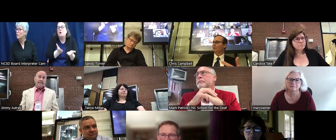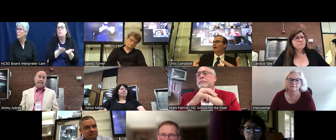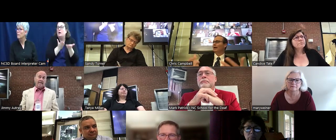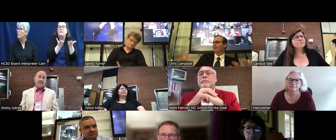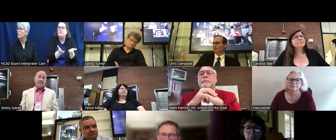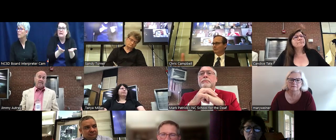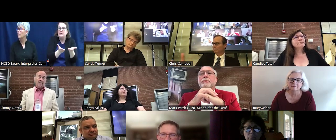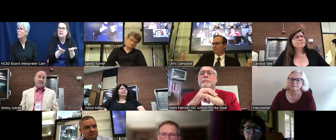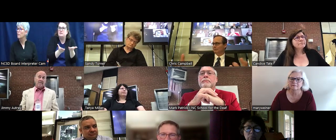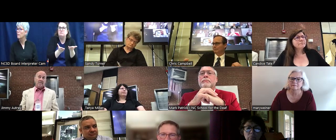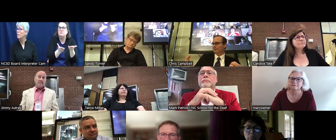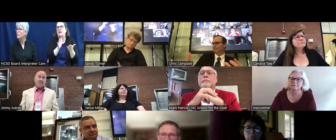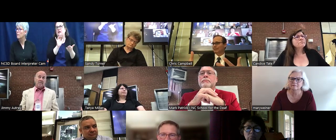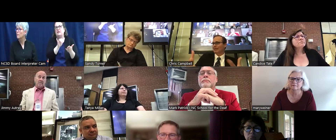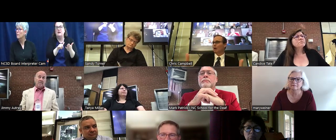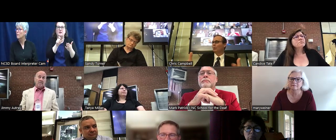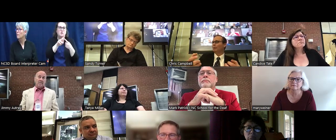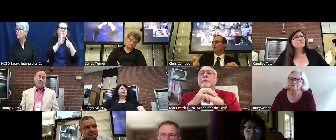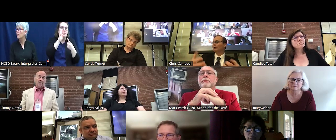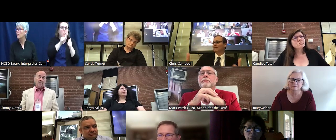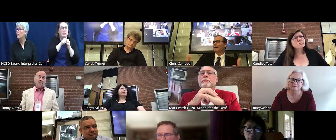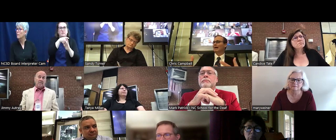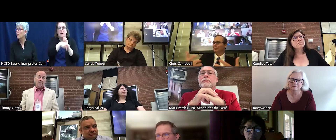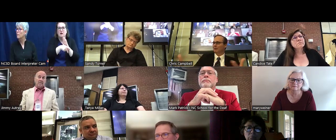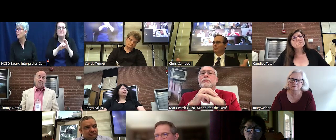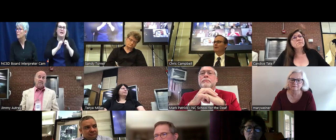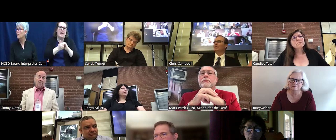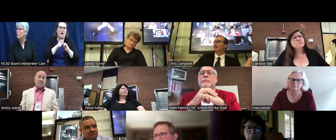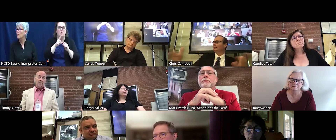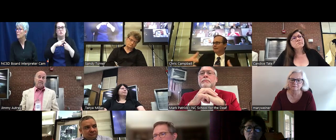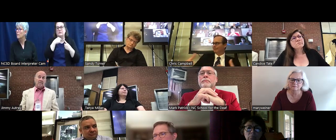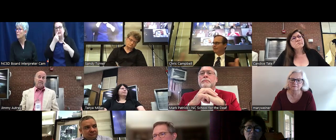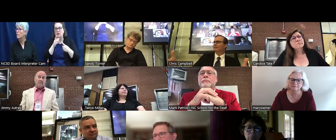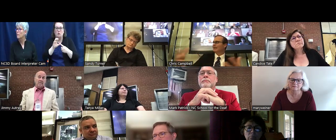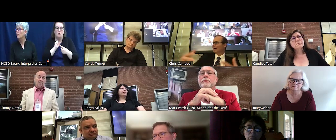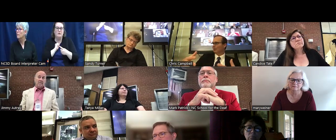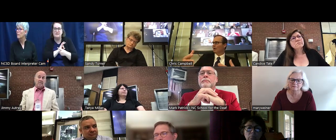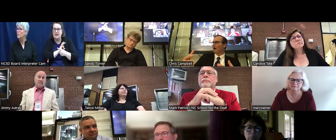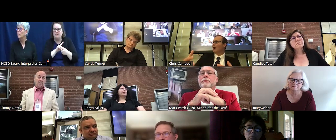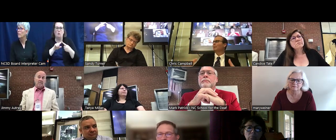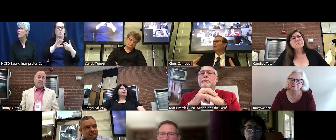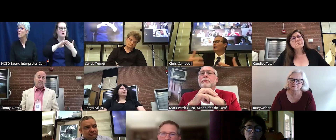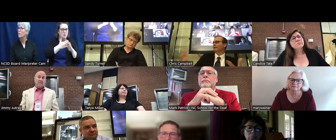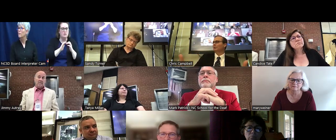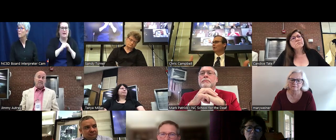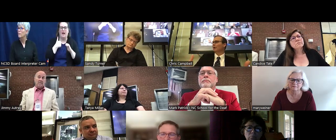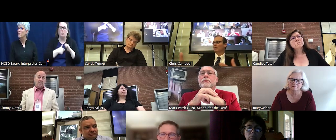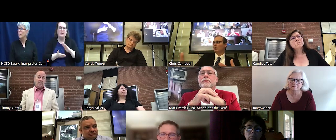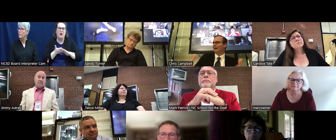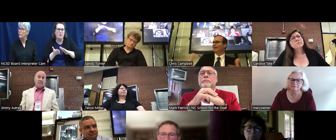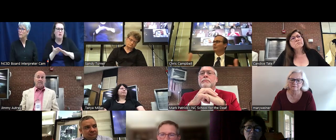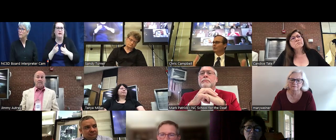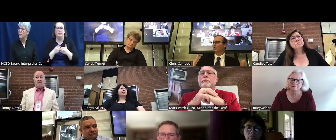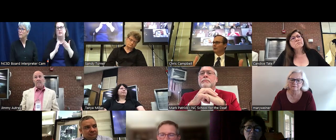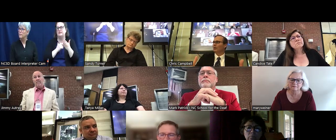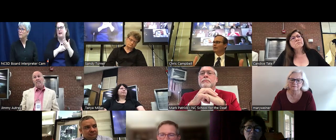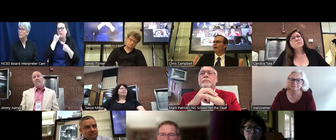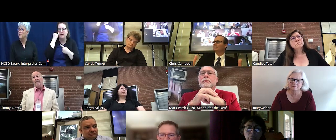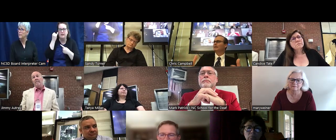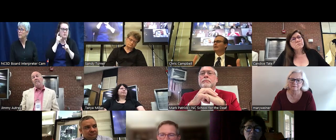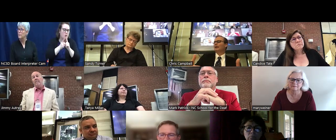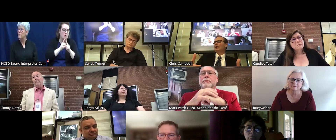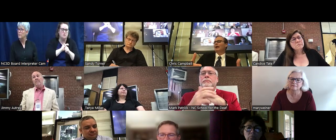a way to tell your staff, the community, this is how we want to operate. These are what our ideals are and